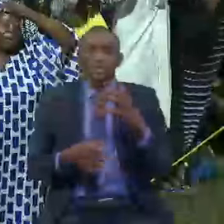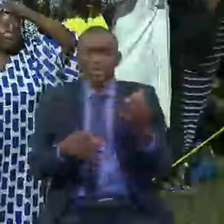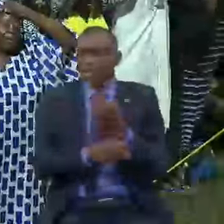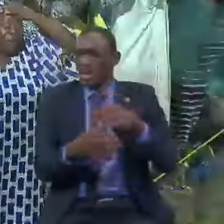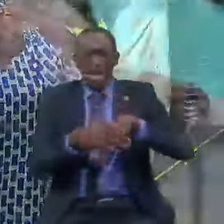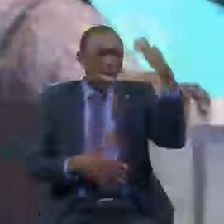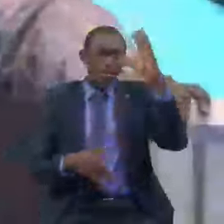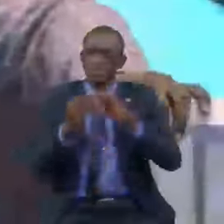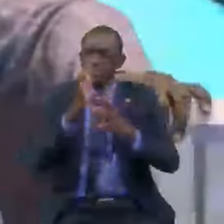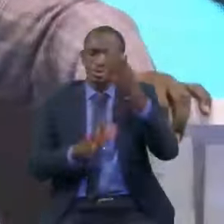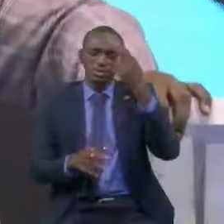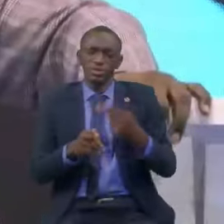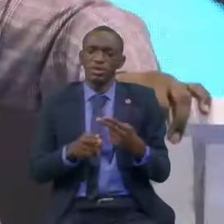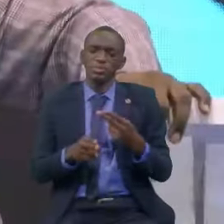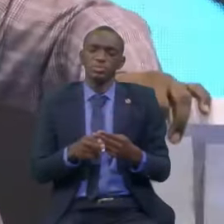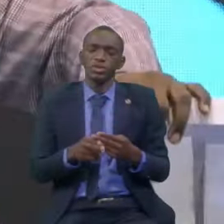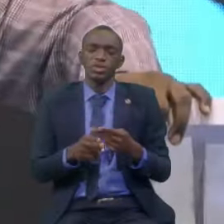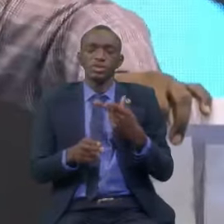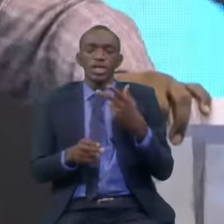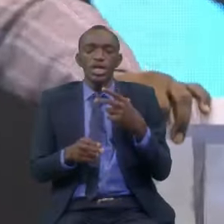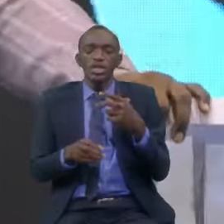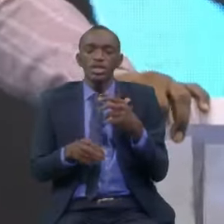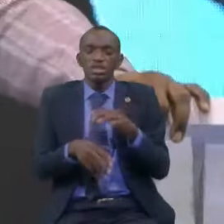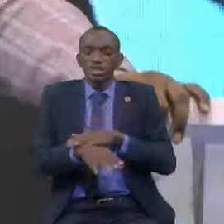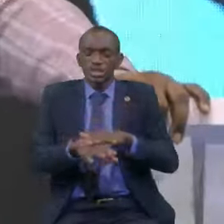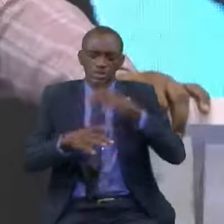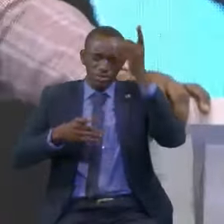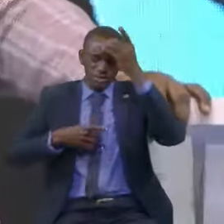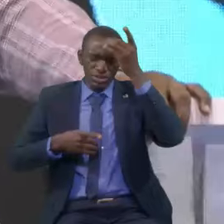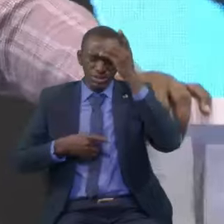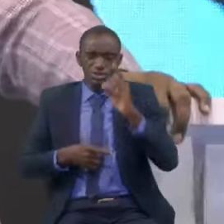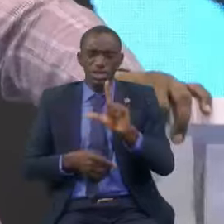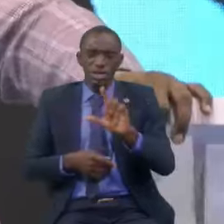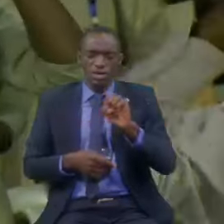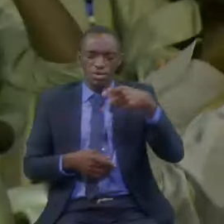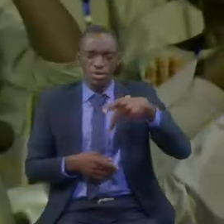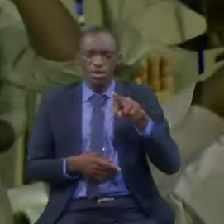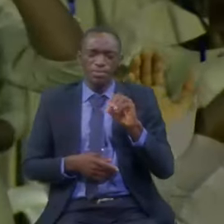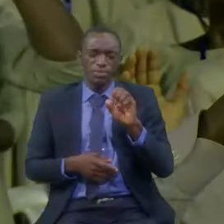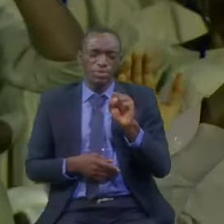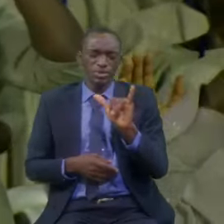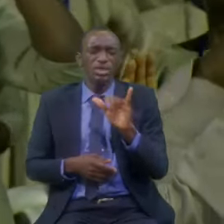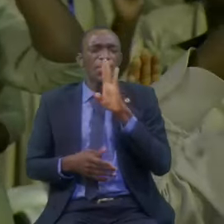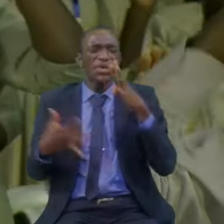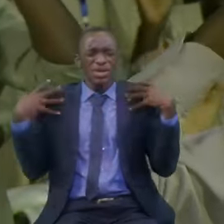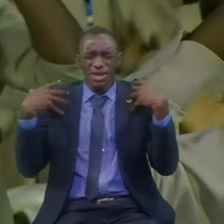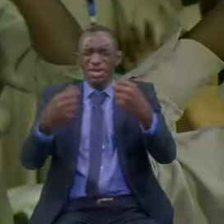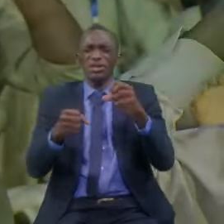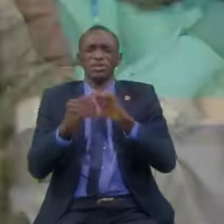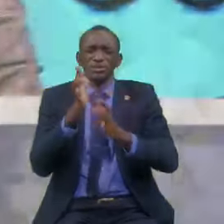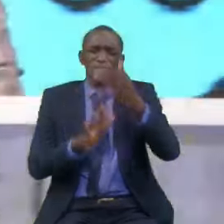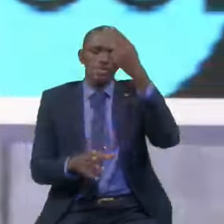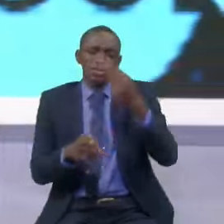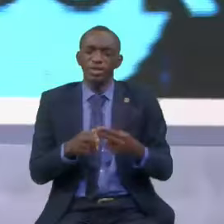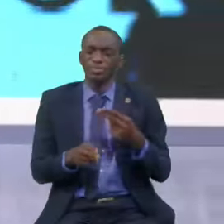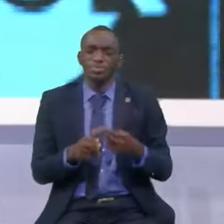name. Leprosy in your body, be healed in Jesus' name. Every